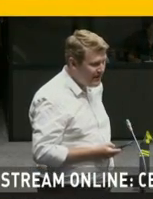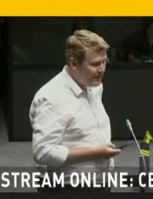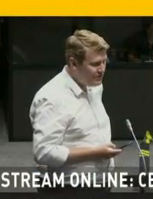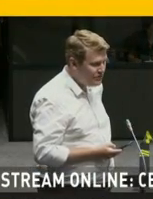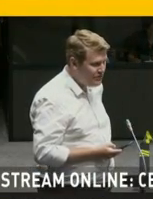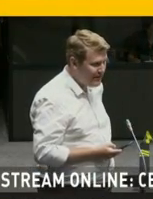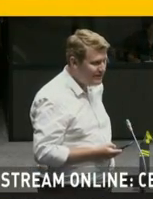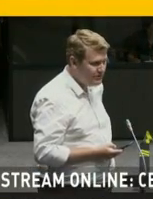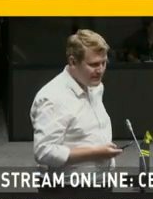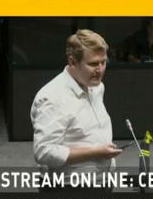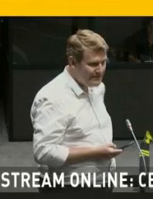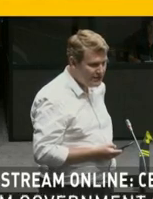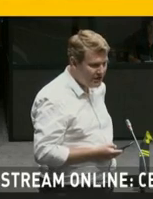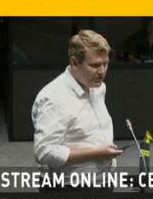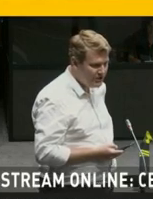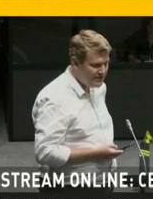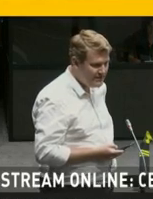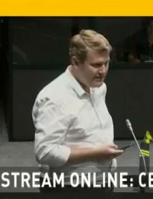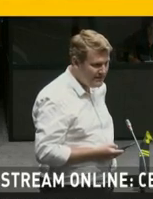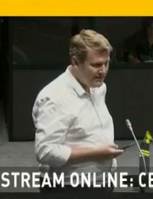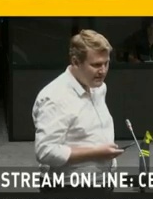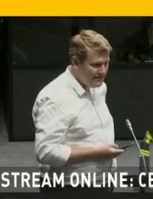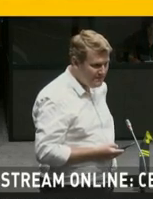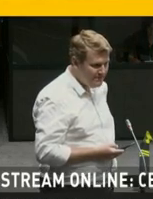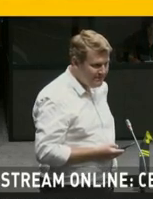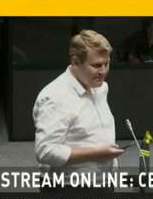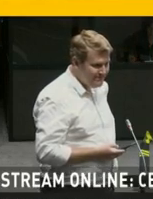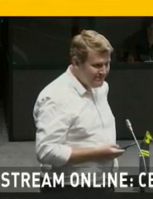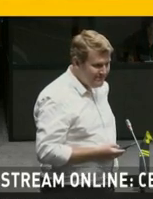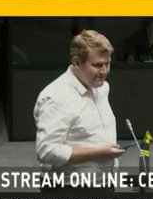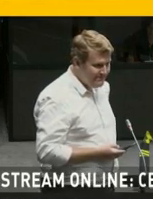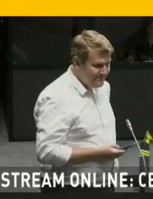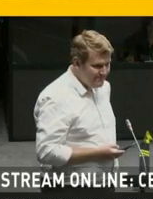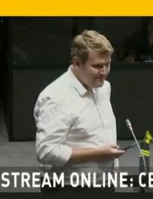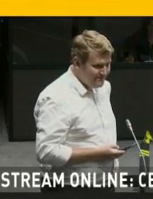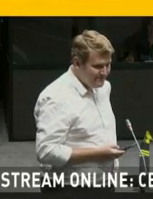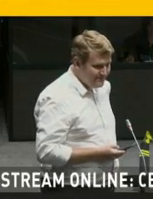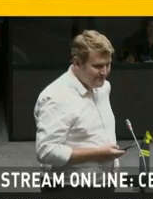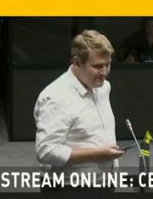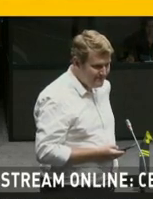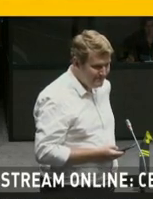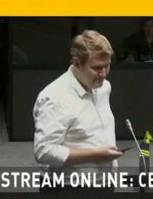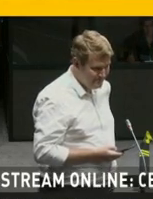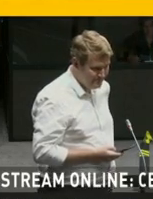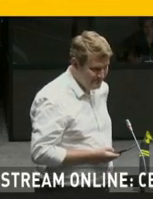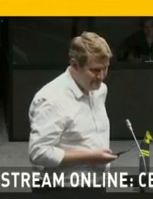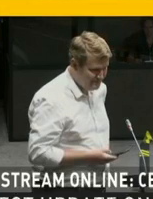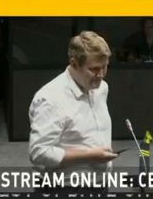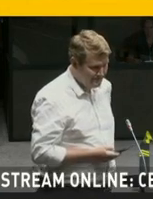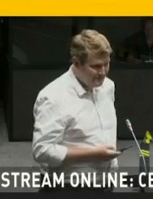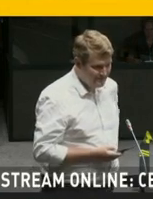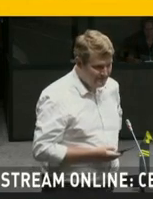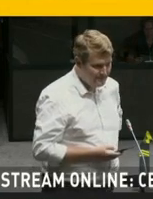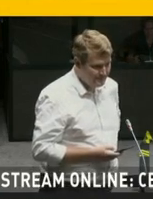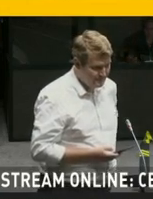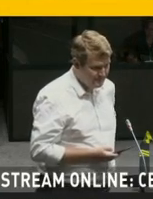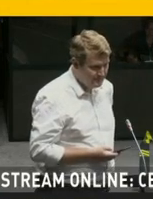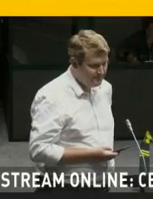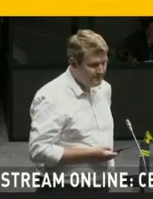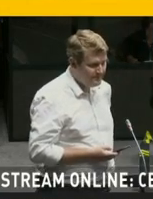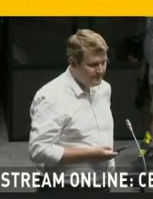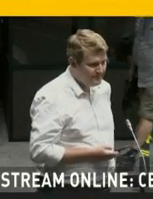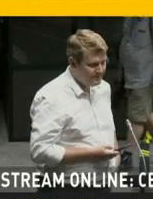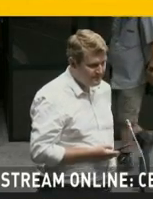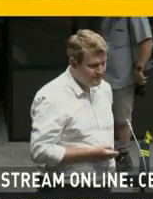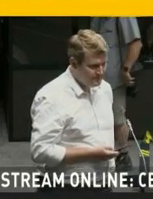in coordinated ways with partners. The Commissioner is committed to doing that alongside members of our government. We will do that together and work with